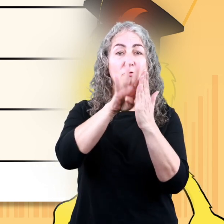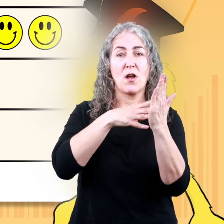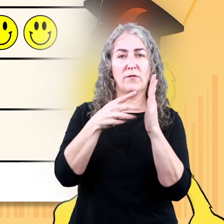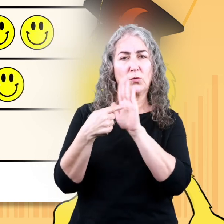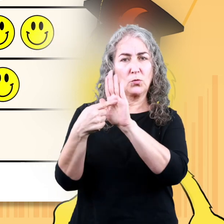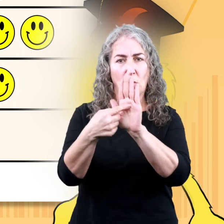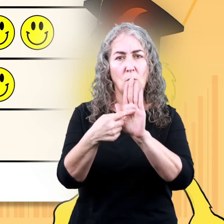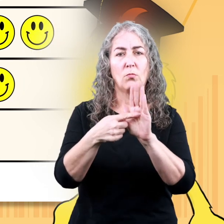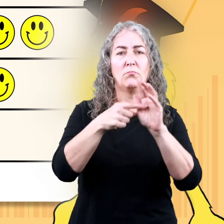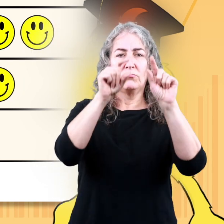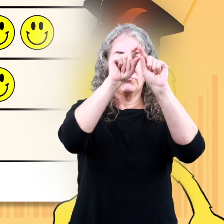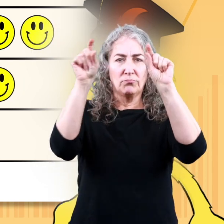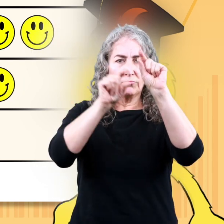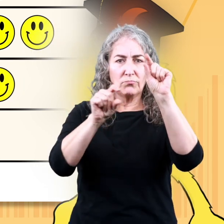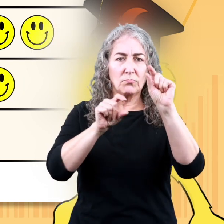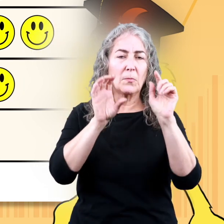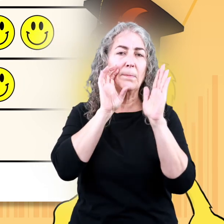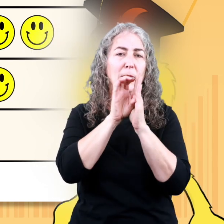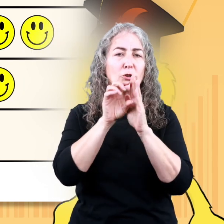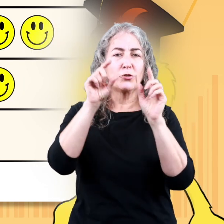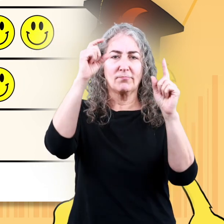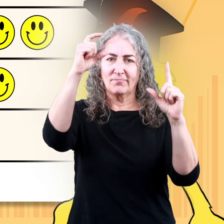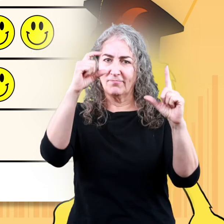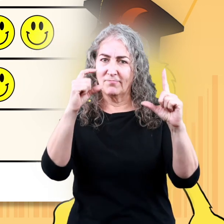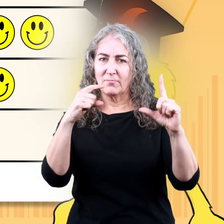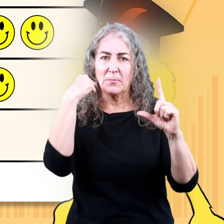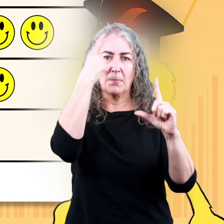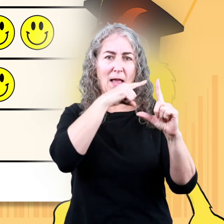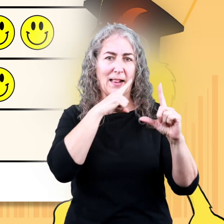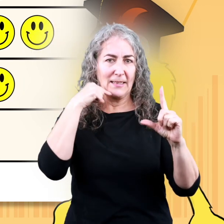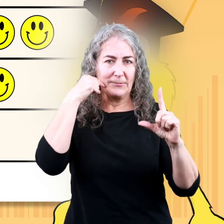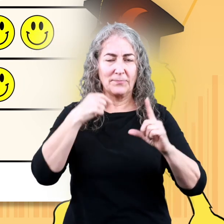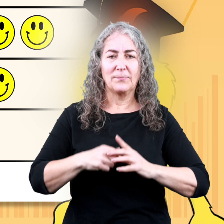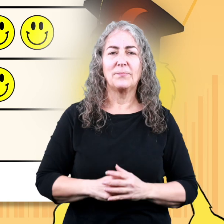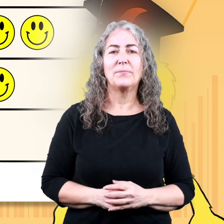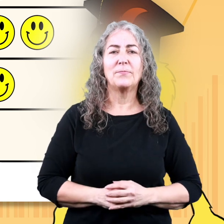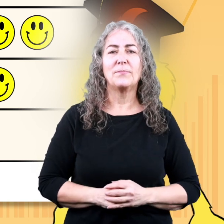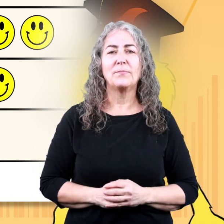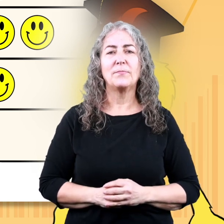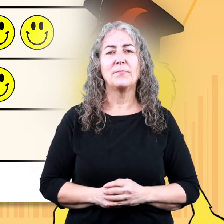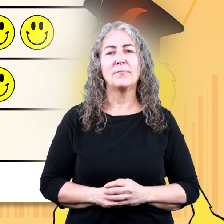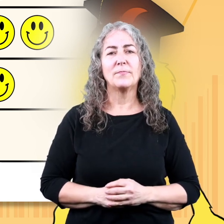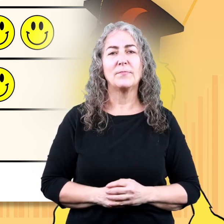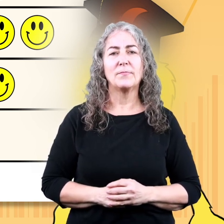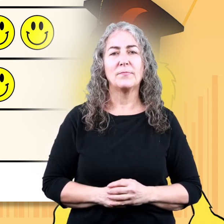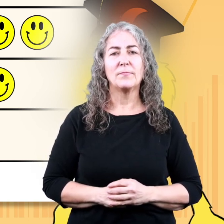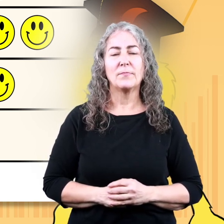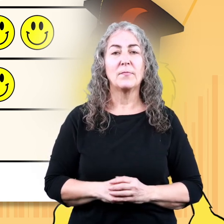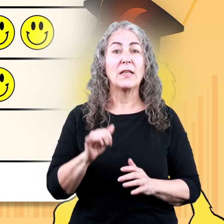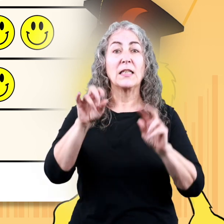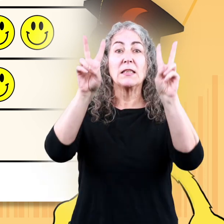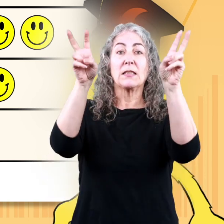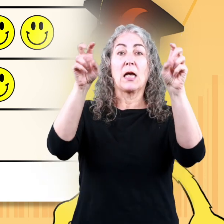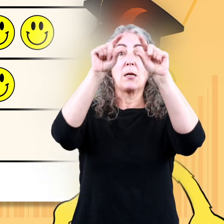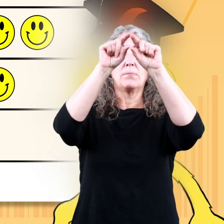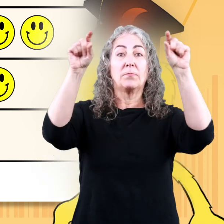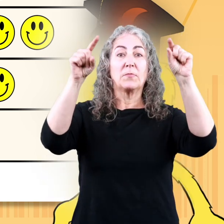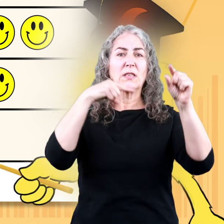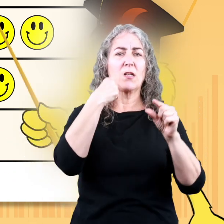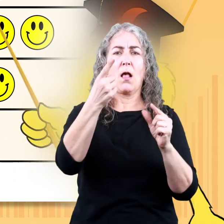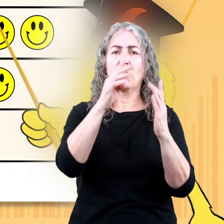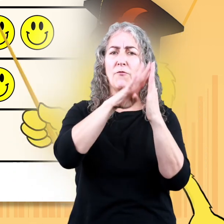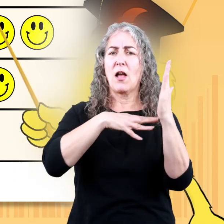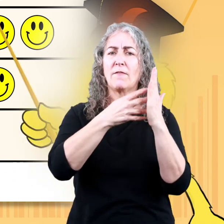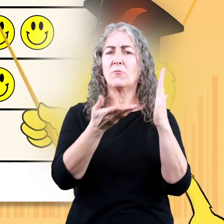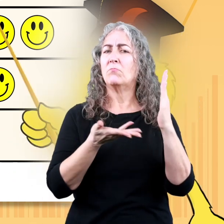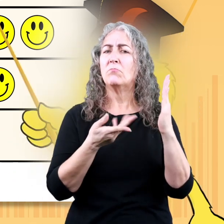Pictographs are graphs that show pictures. This graph shows pictures of smiley faces. The title at the top